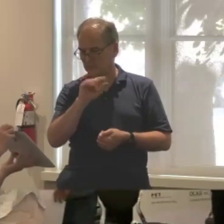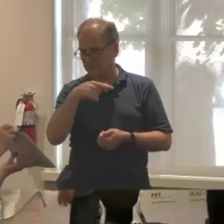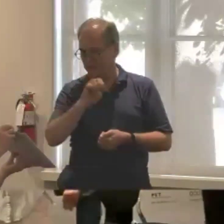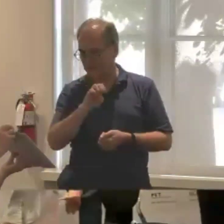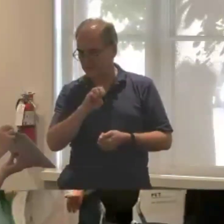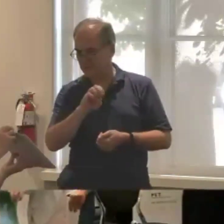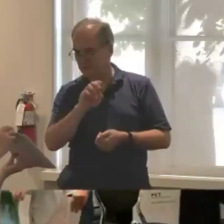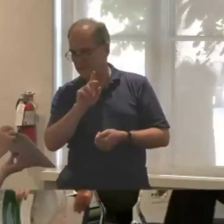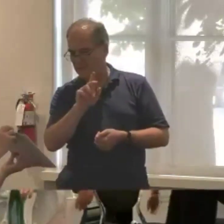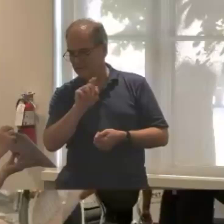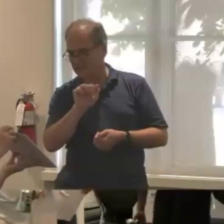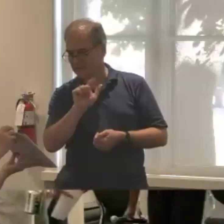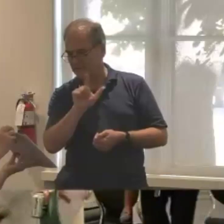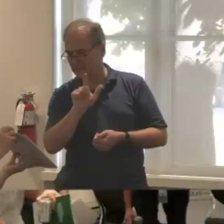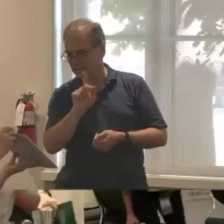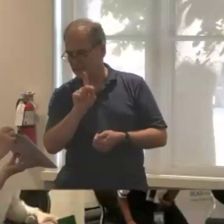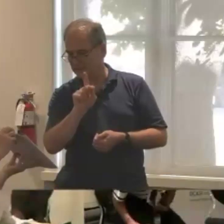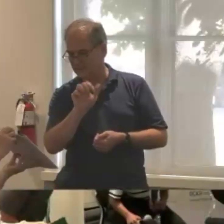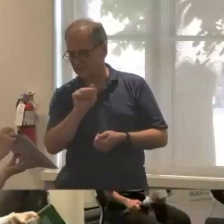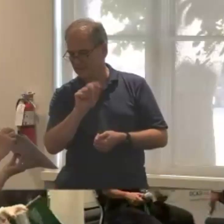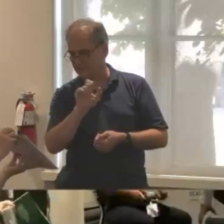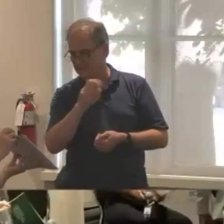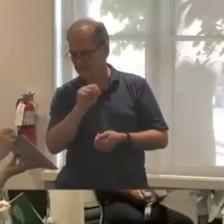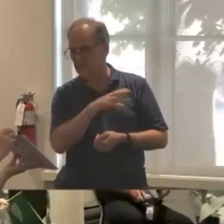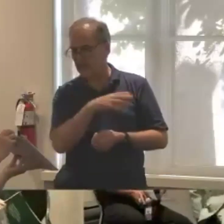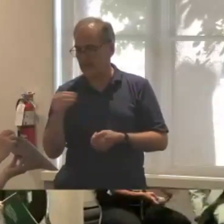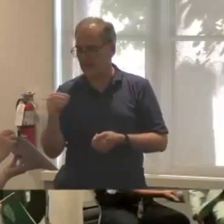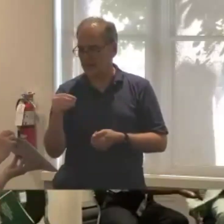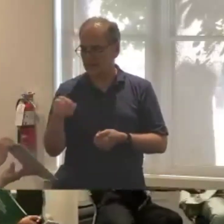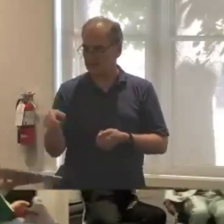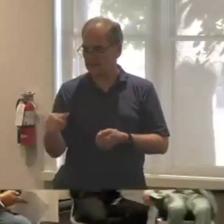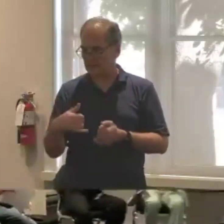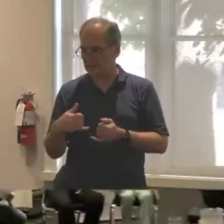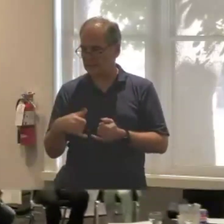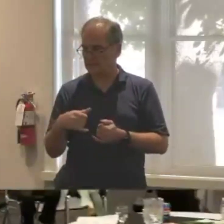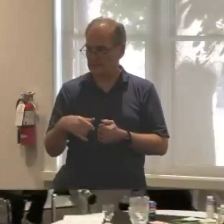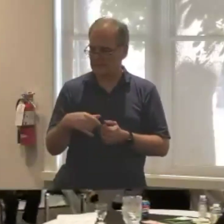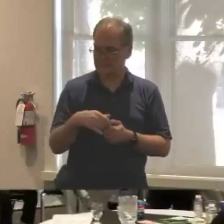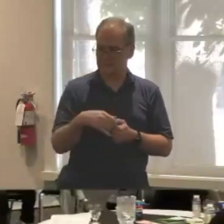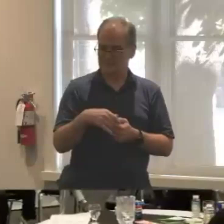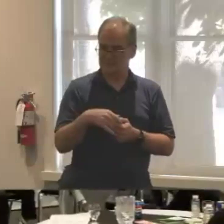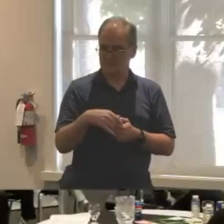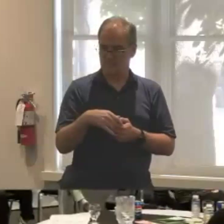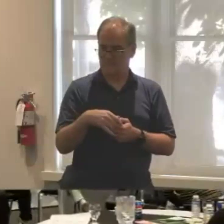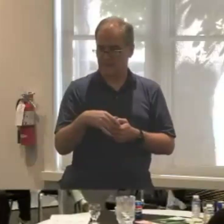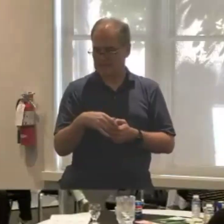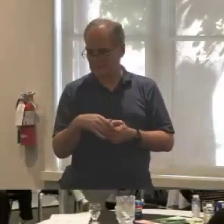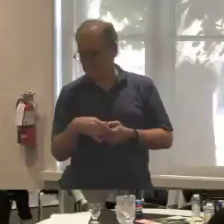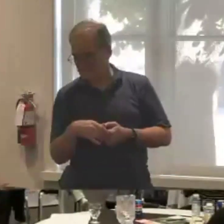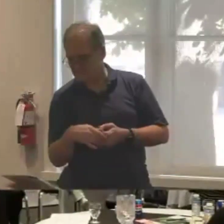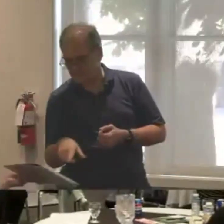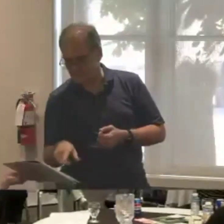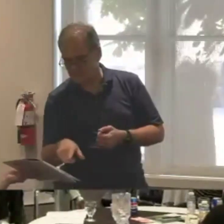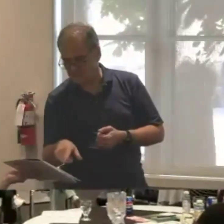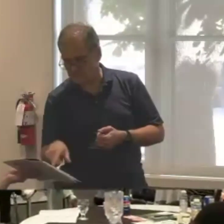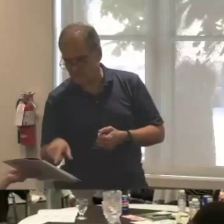please have a seat. Victor is a choir and feminist